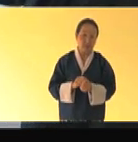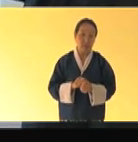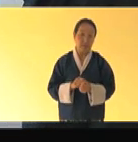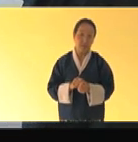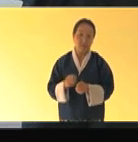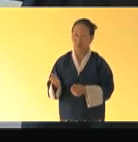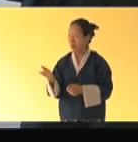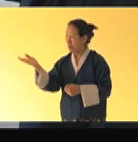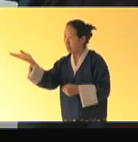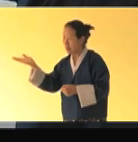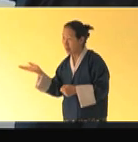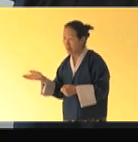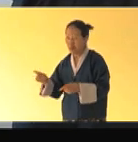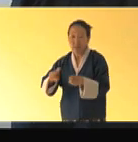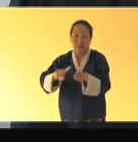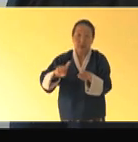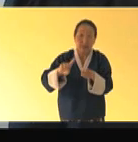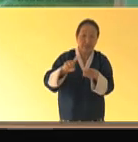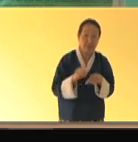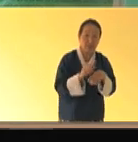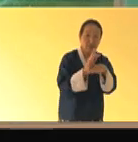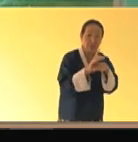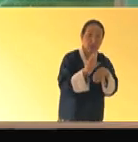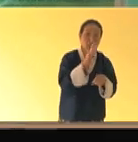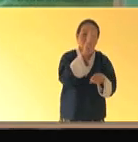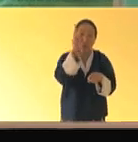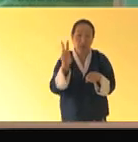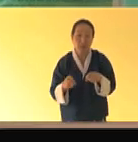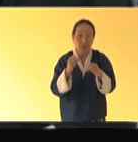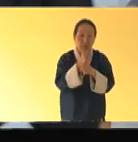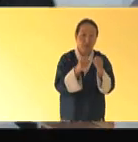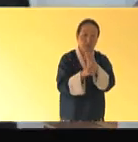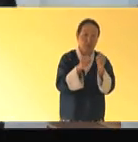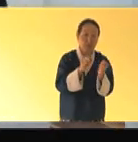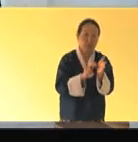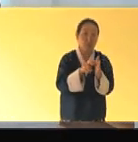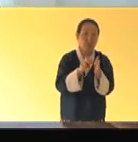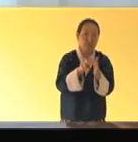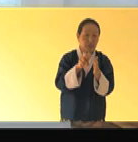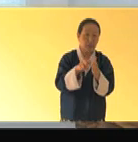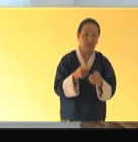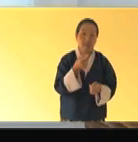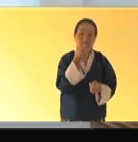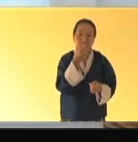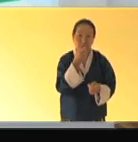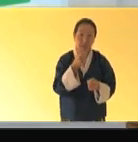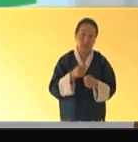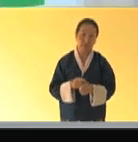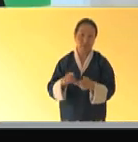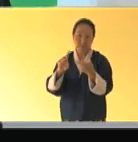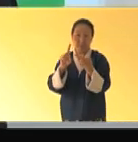soil, and as well as in our local users. And here we have displayed the Sapindus